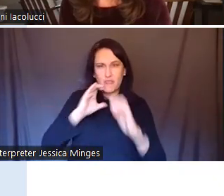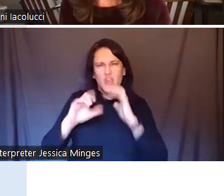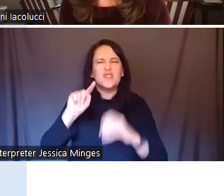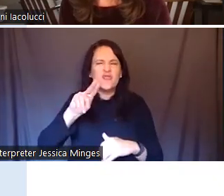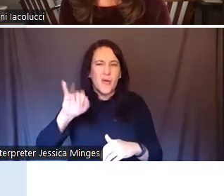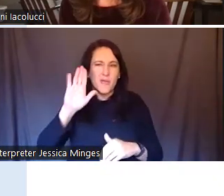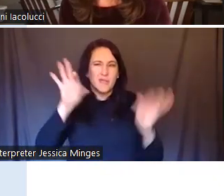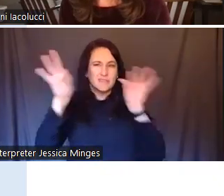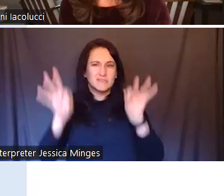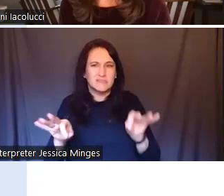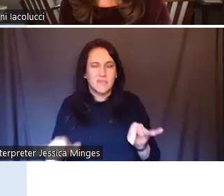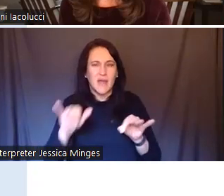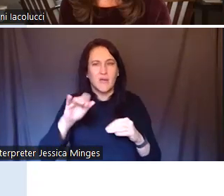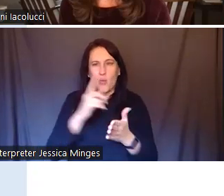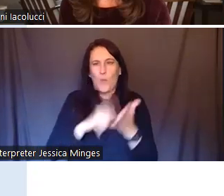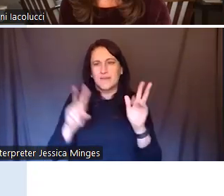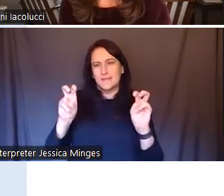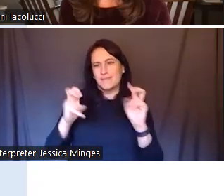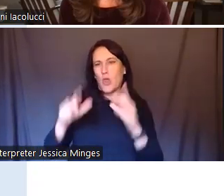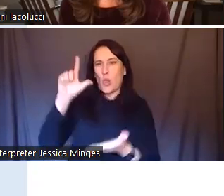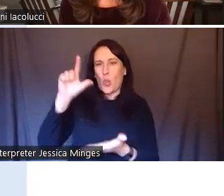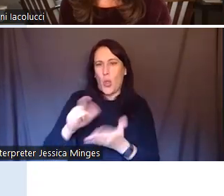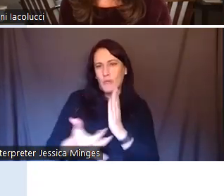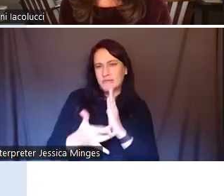those low-tech tools.